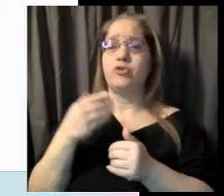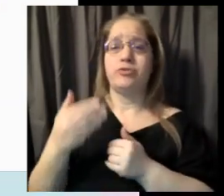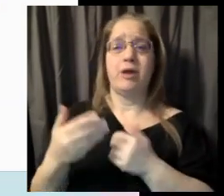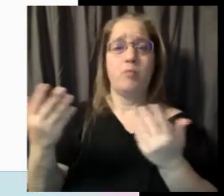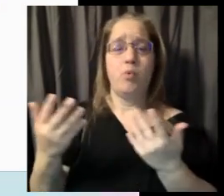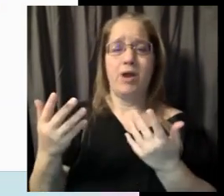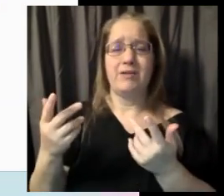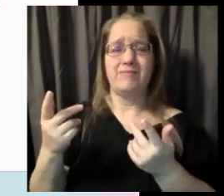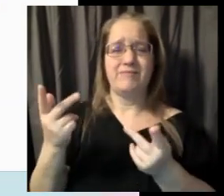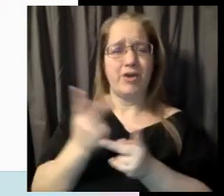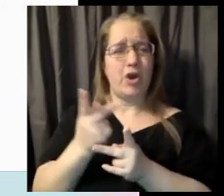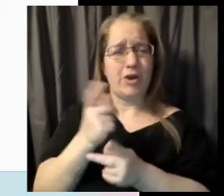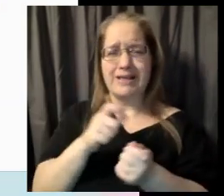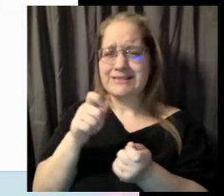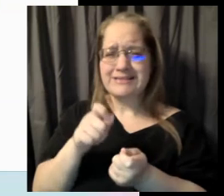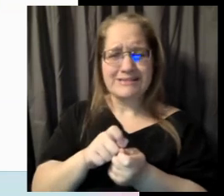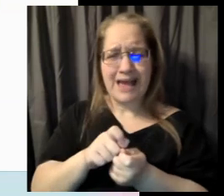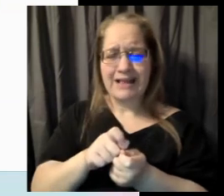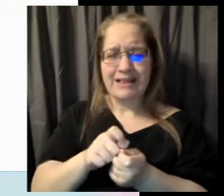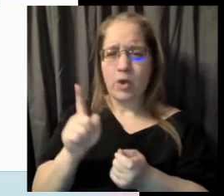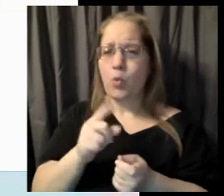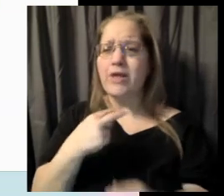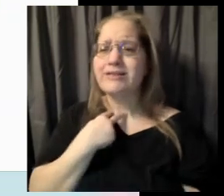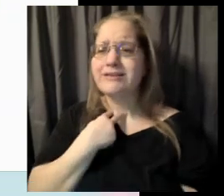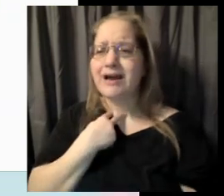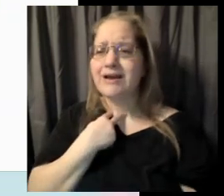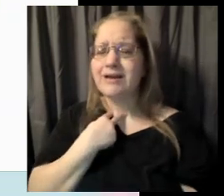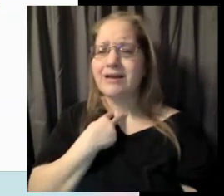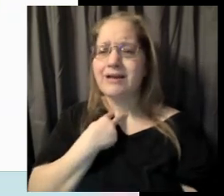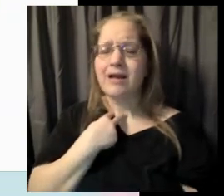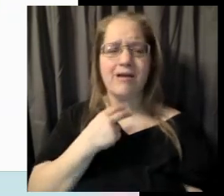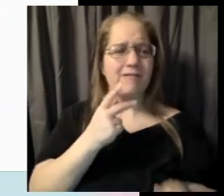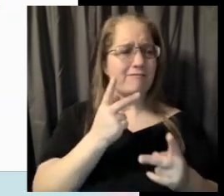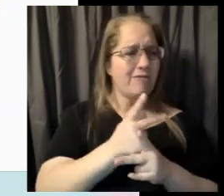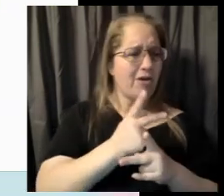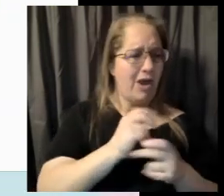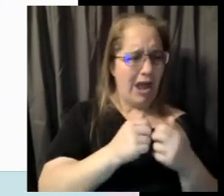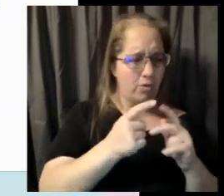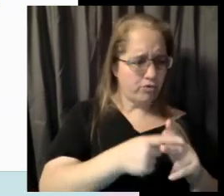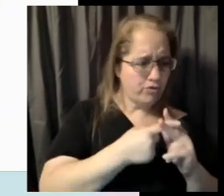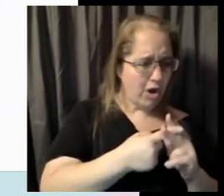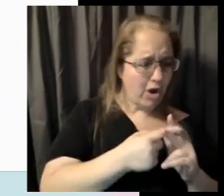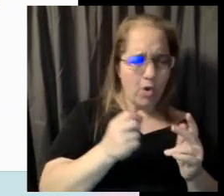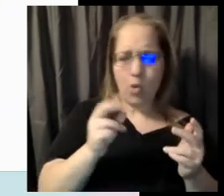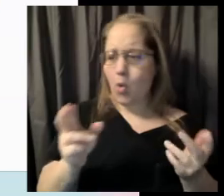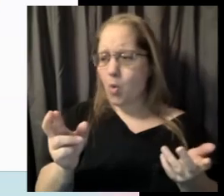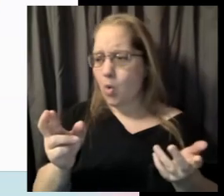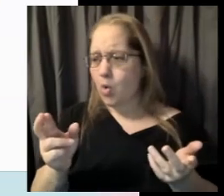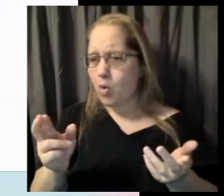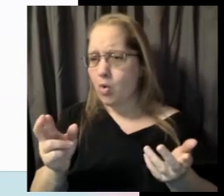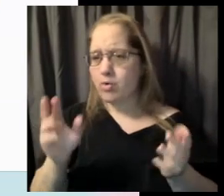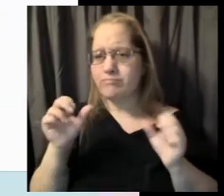pinpoint exactly where they're getting stuck, whether it's figuring out how to get started or is it